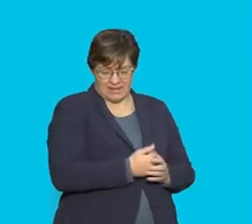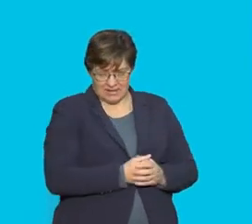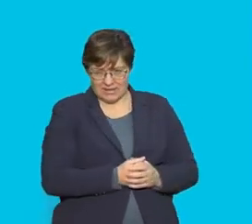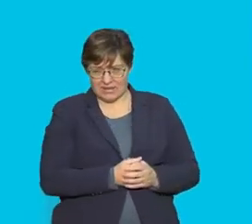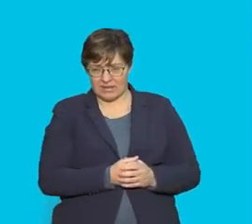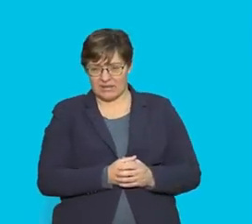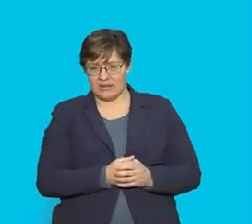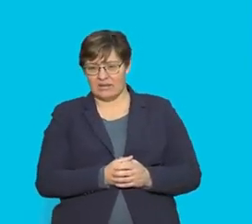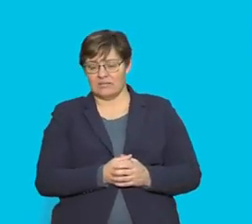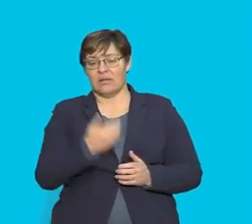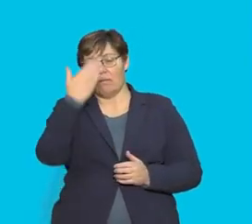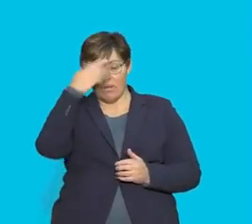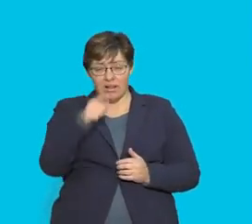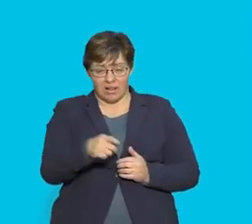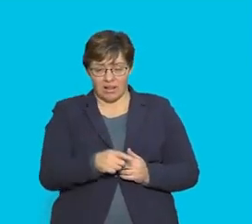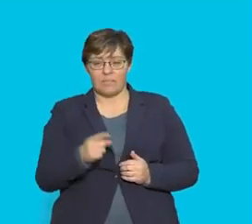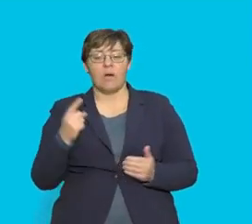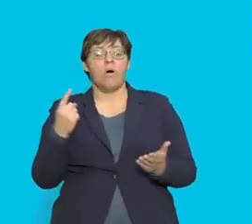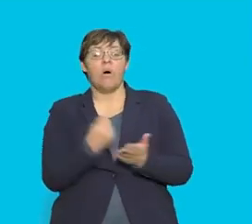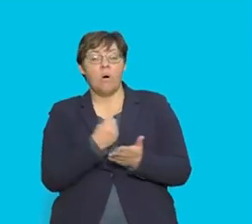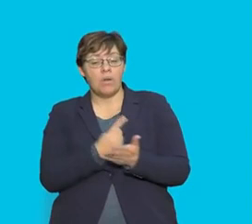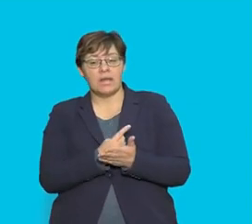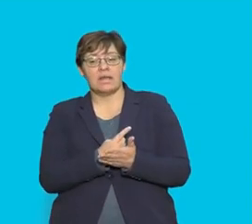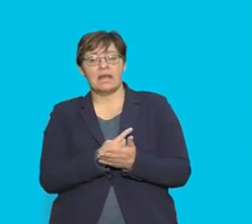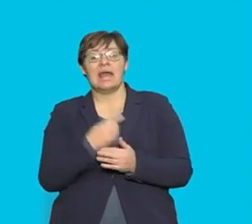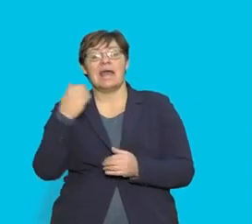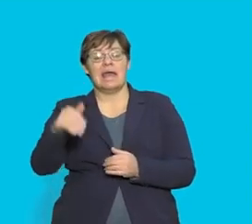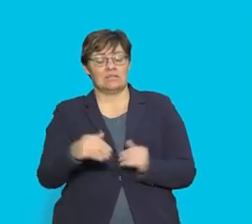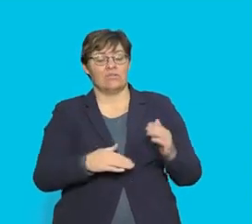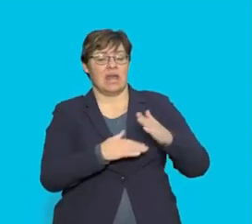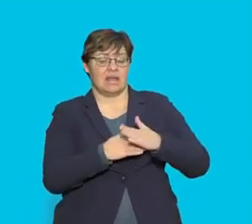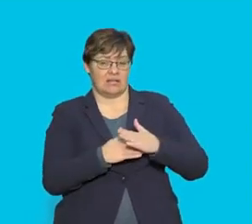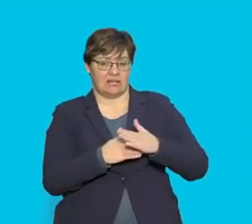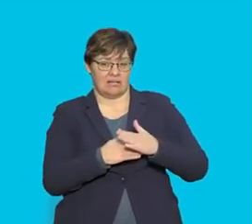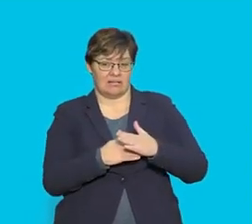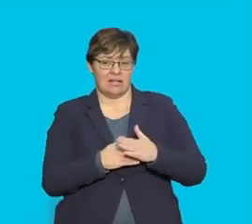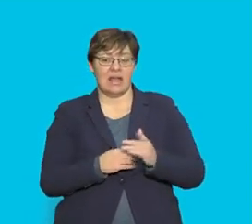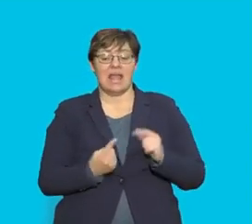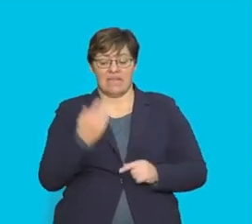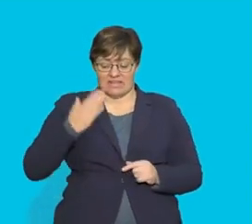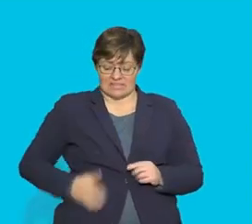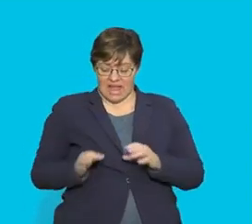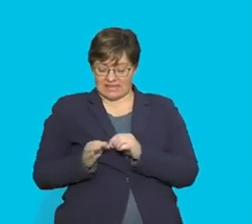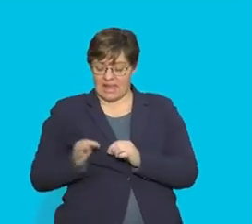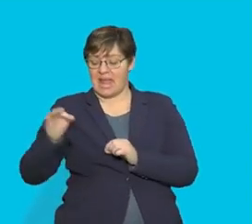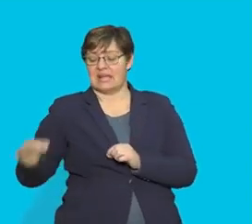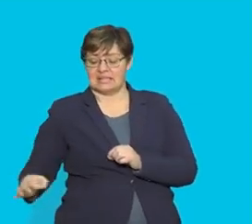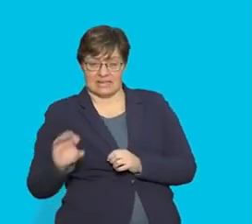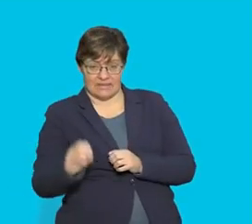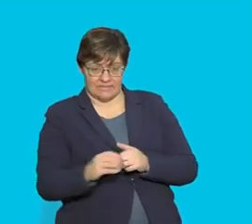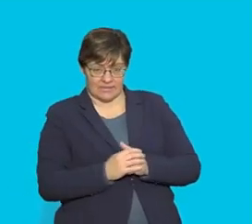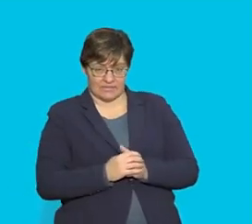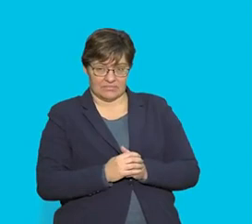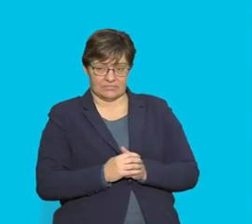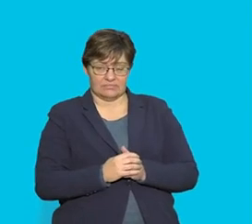all of that. So please just know it can only have an exterior angle if one side